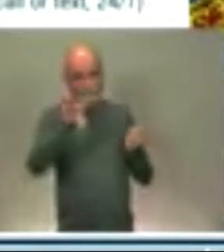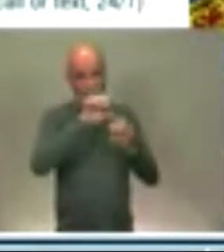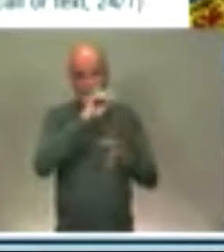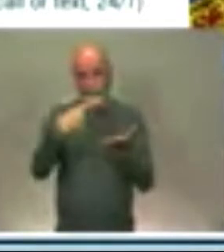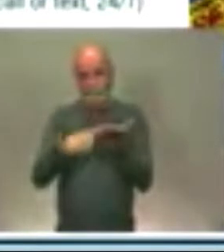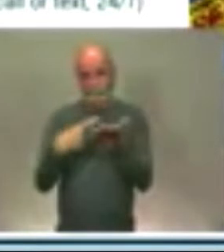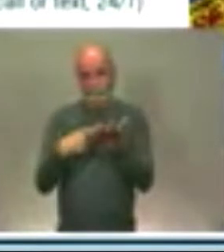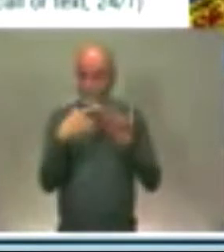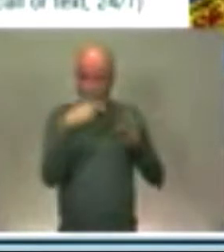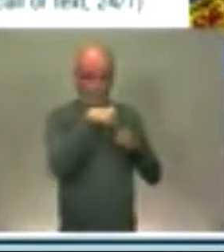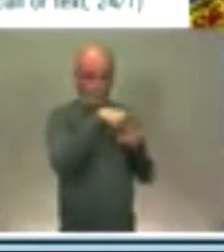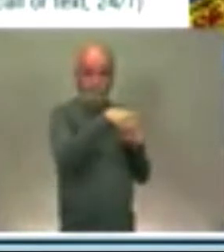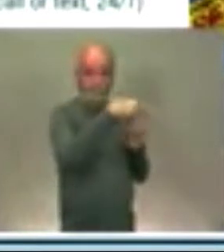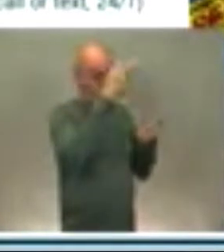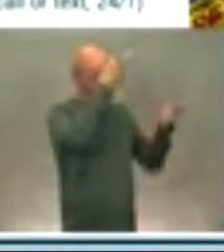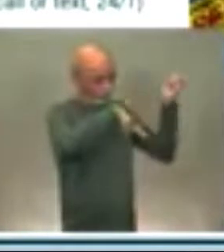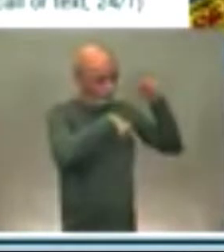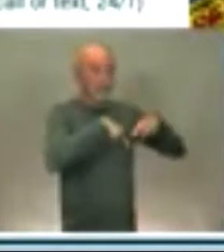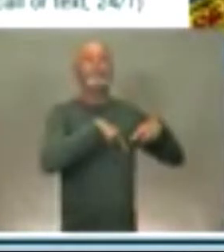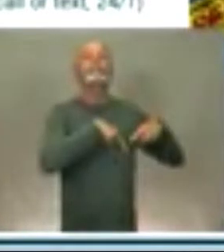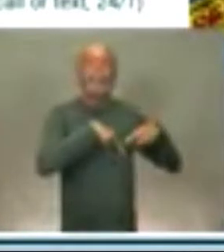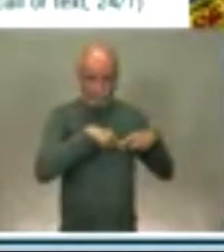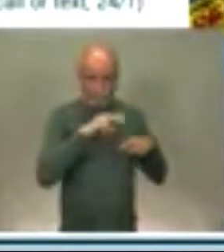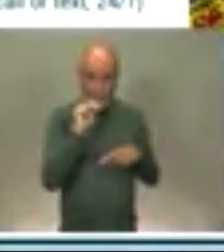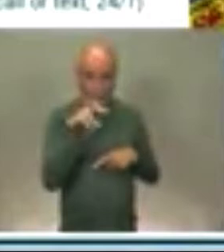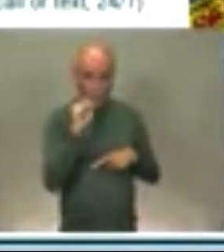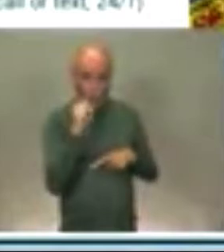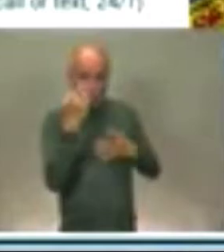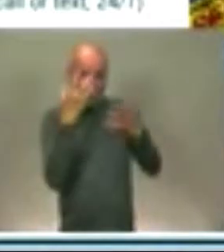same page with what it is Nova Scotia is proposing.